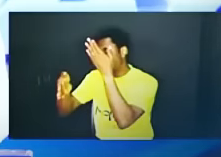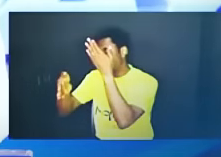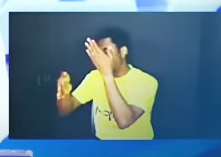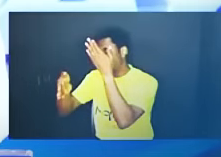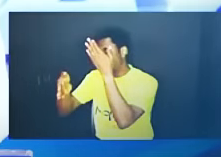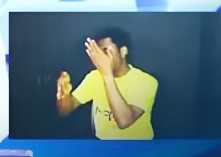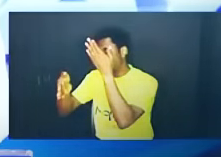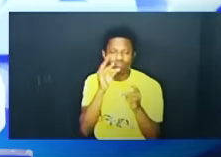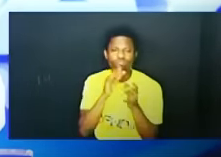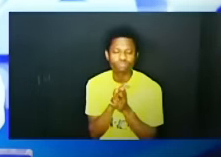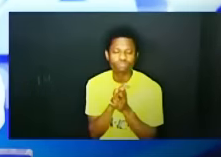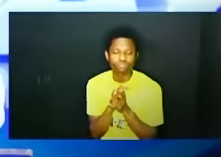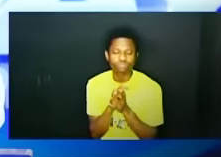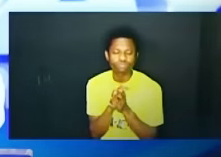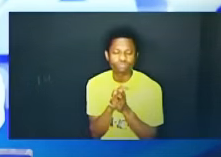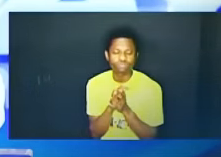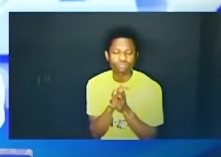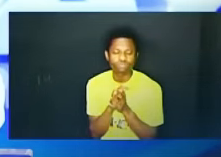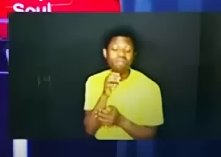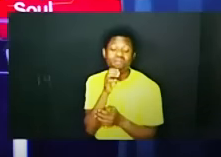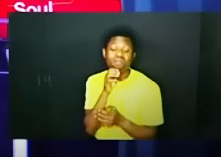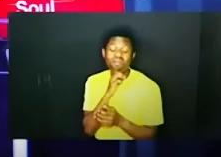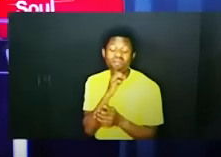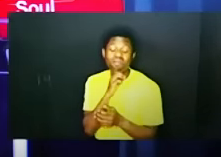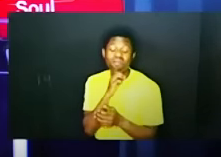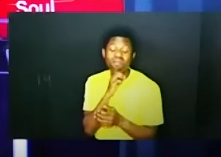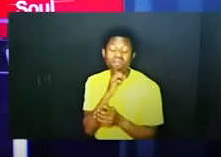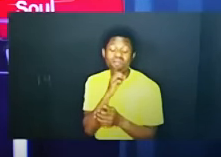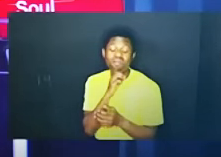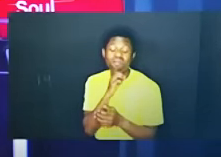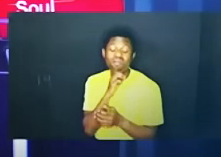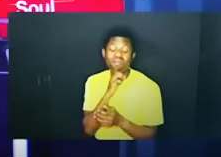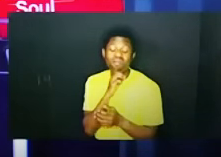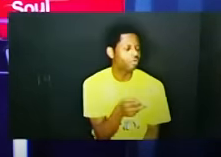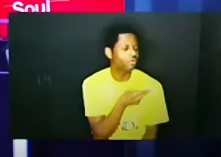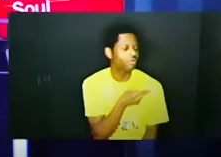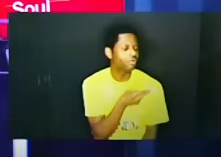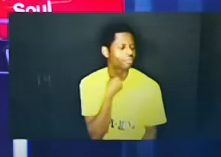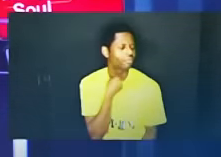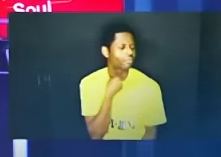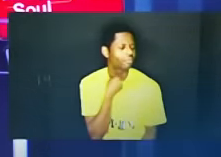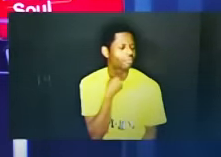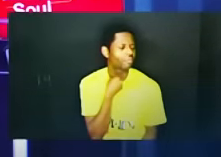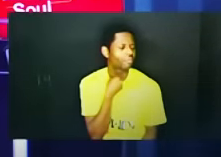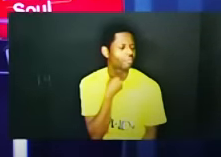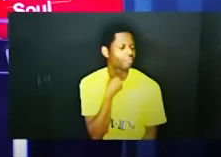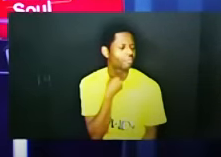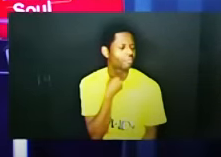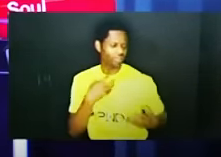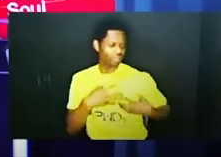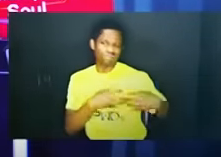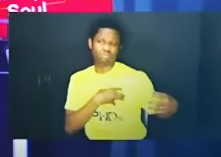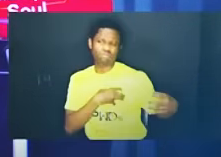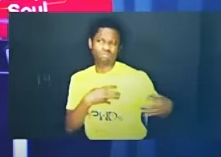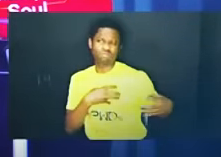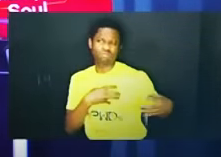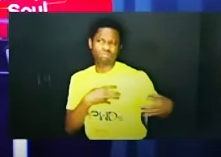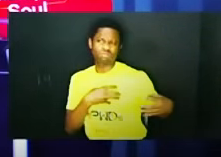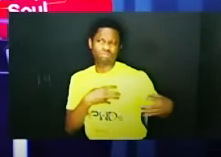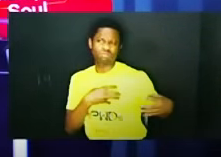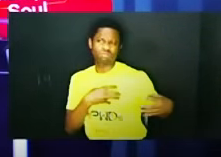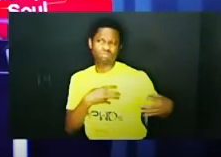elder told this pastor, when the pastor was complaining about some dubious things he has heard of him, so far as his business was